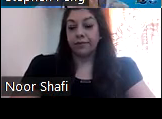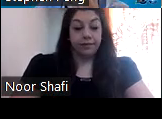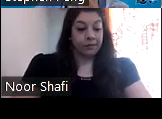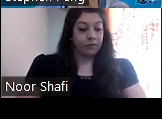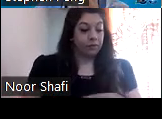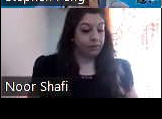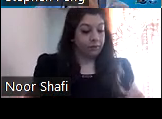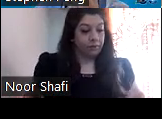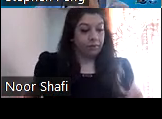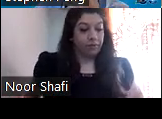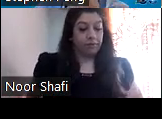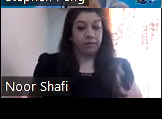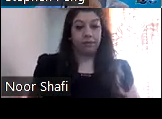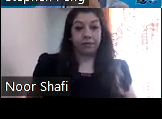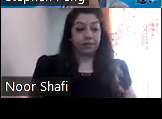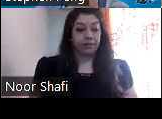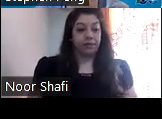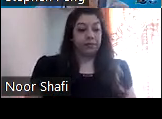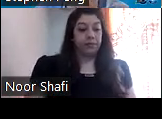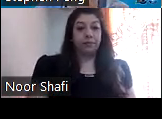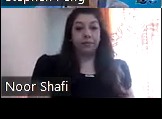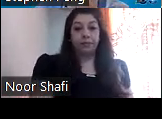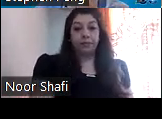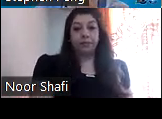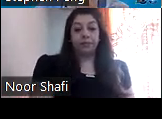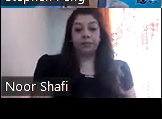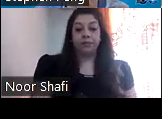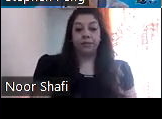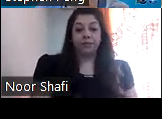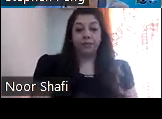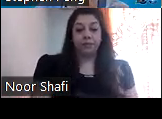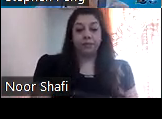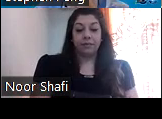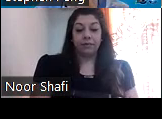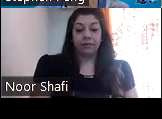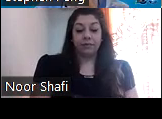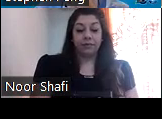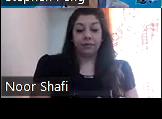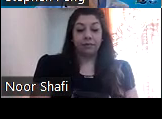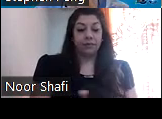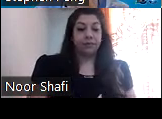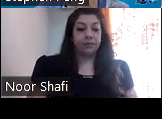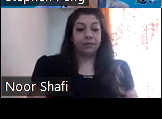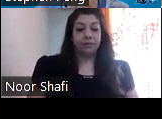Karen Renee Anderson. I'm here. Ash Annan.